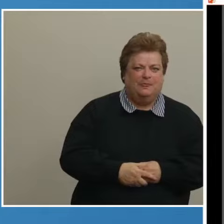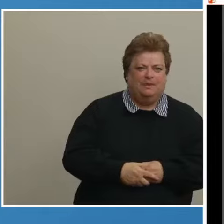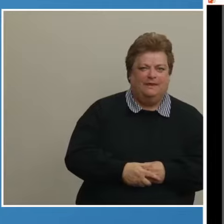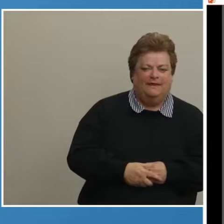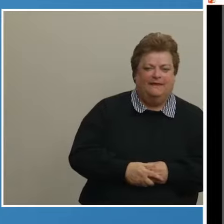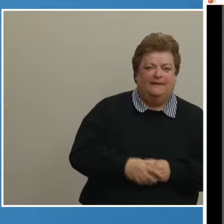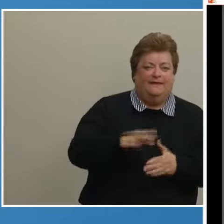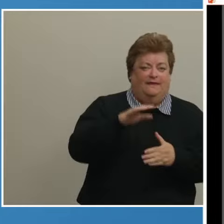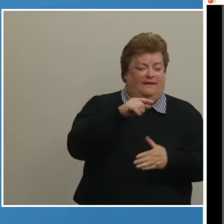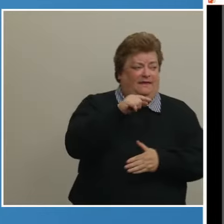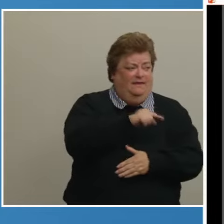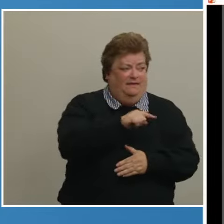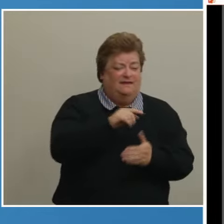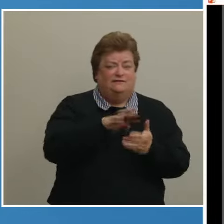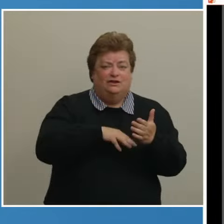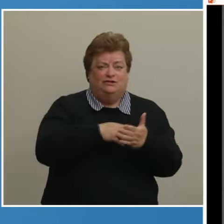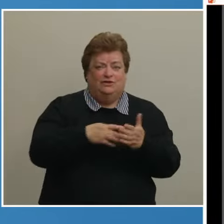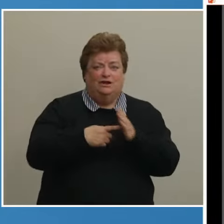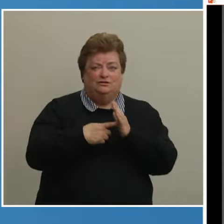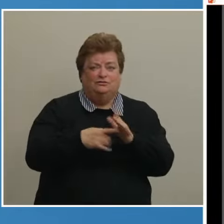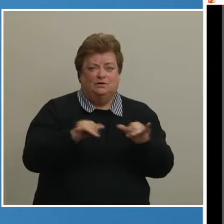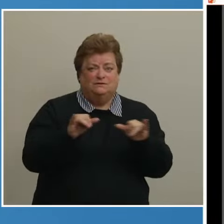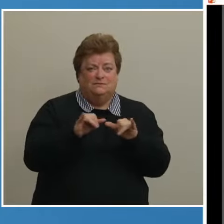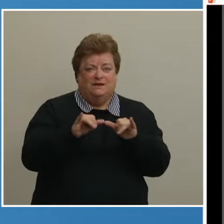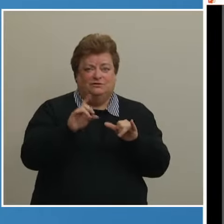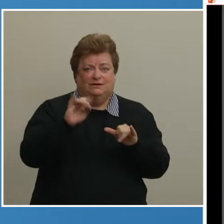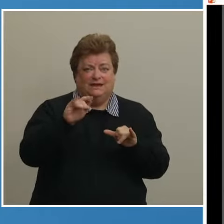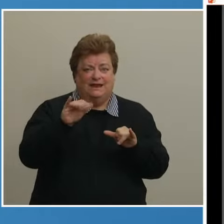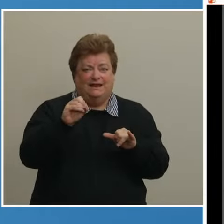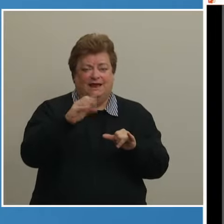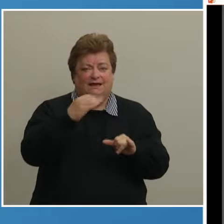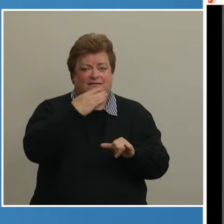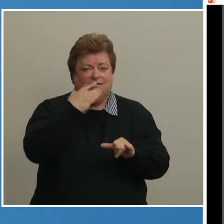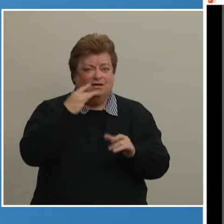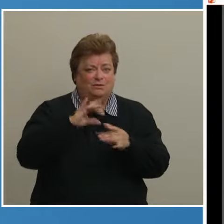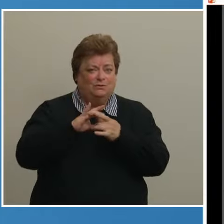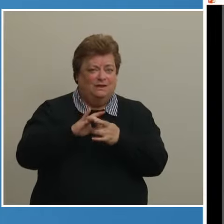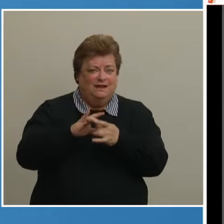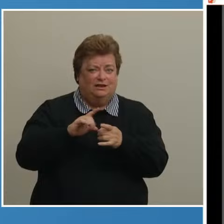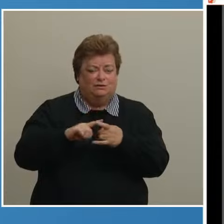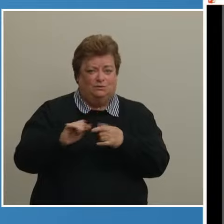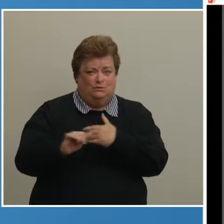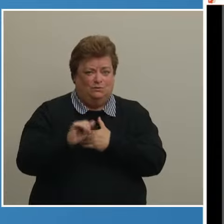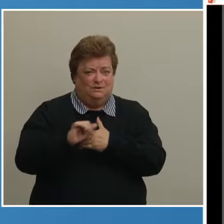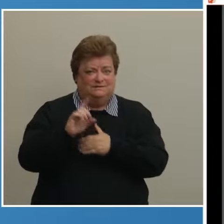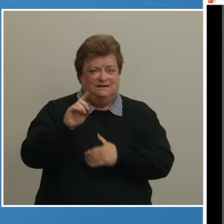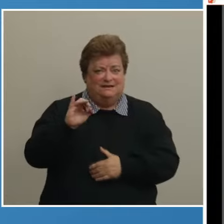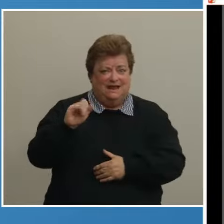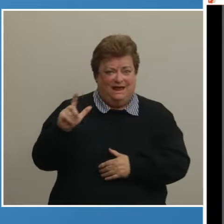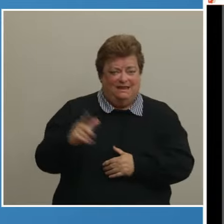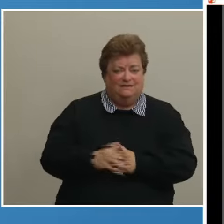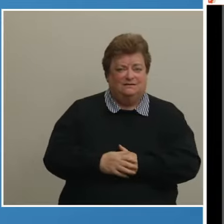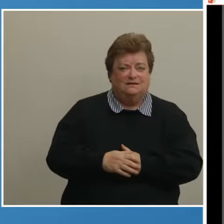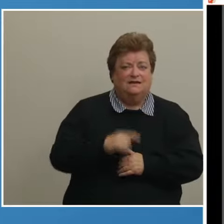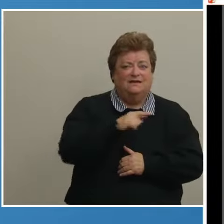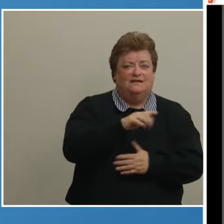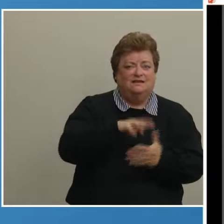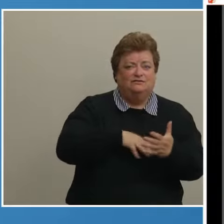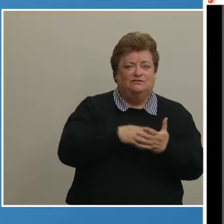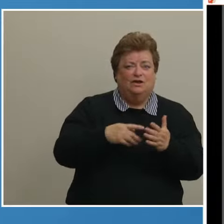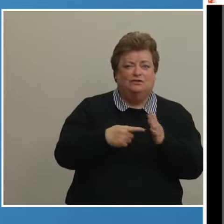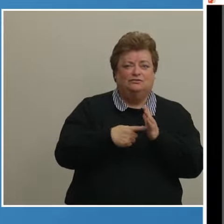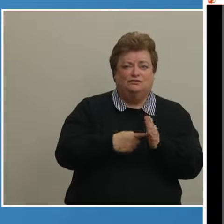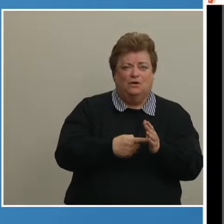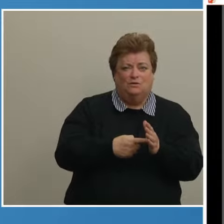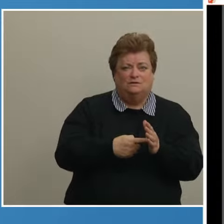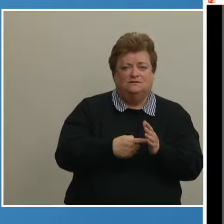The chart shows the metric and data and the color related to risk dial.